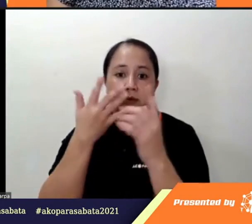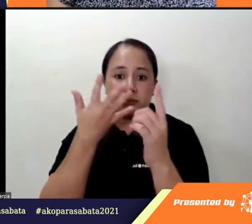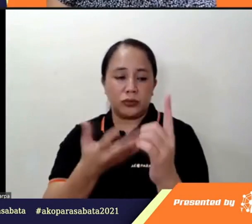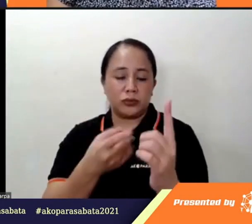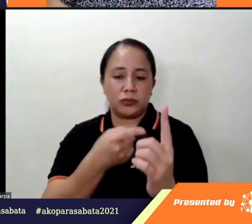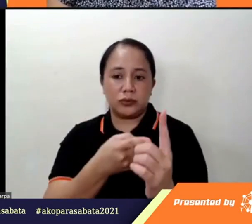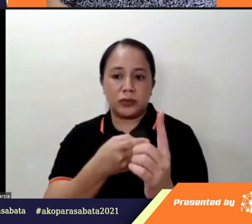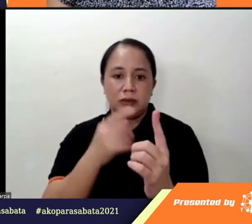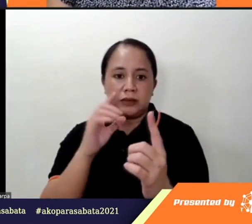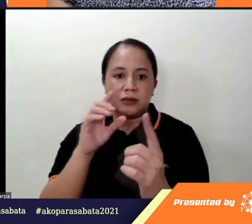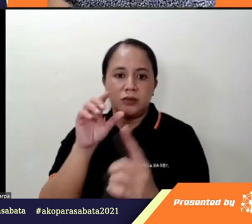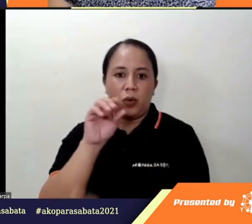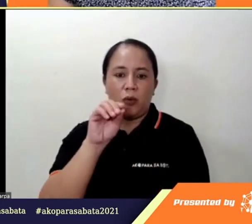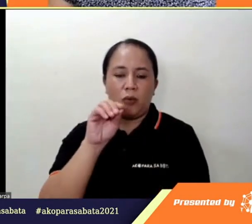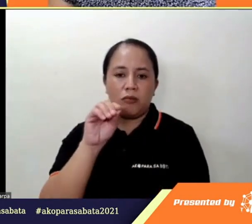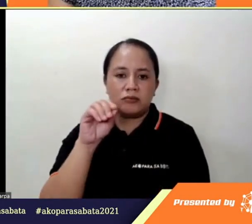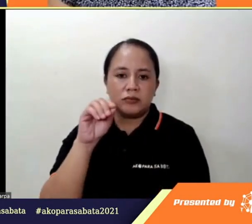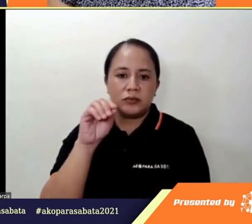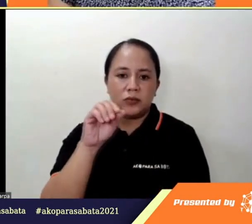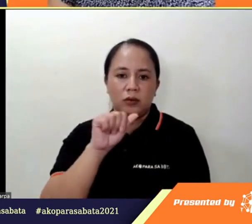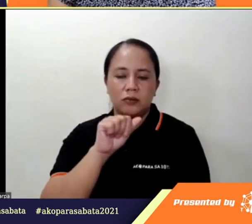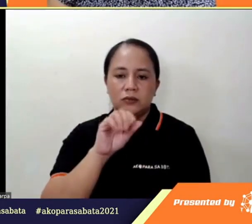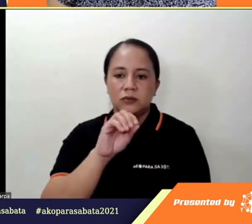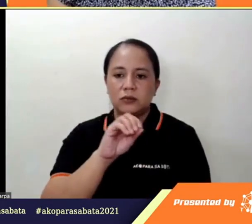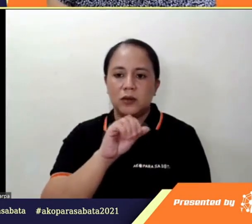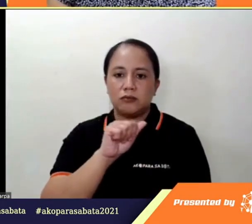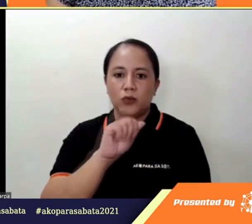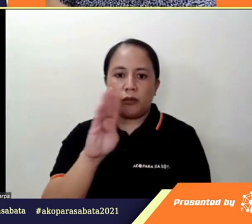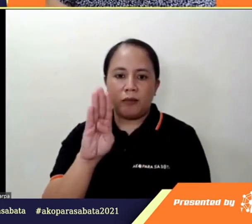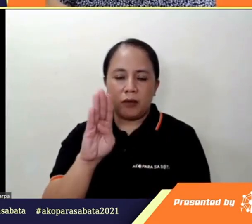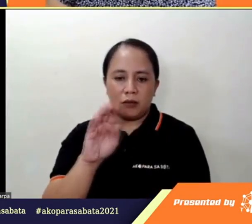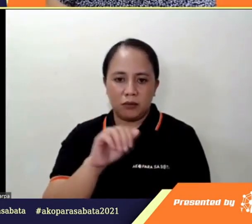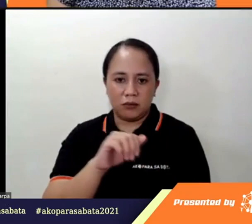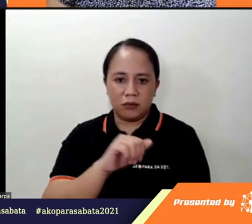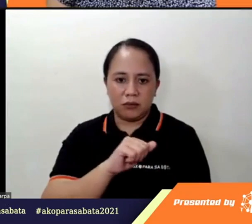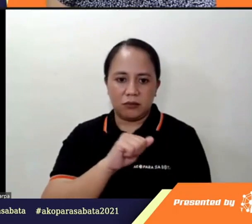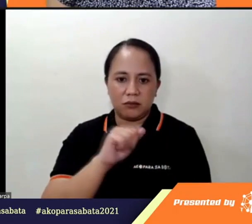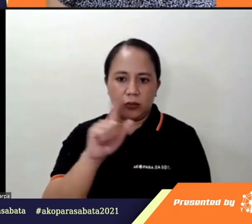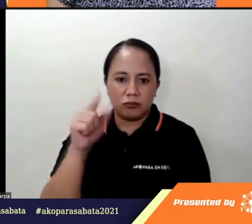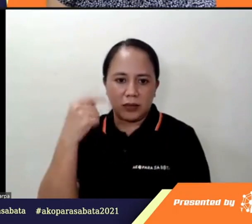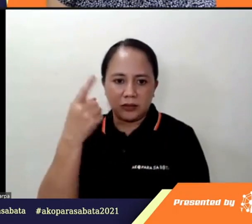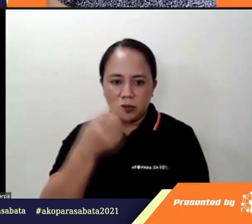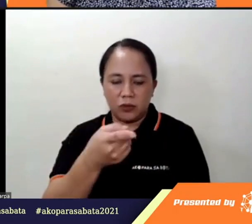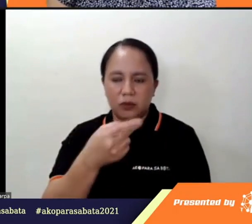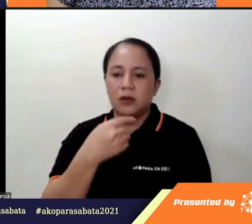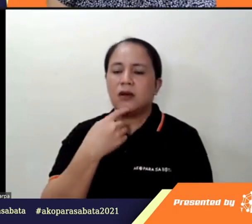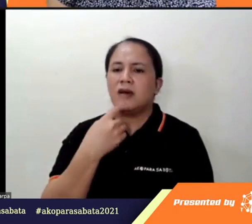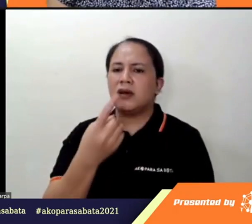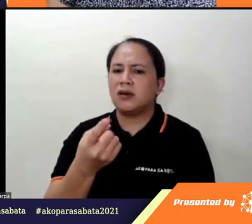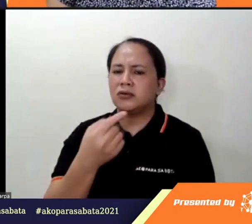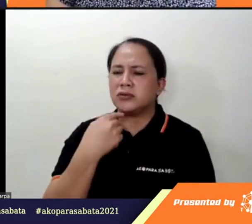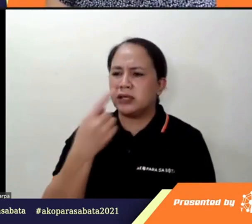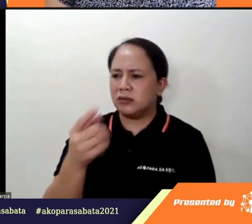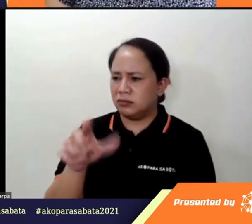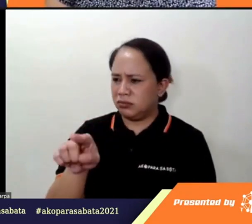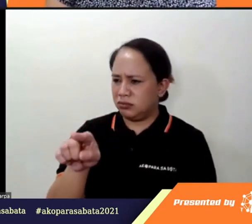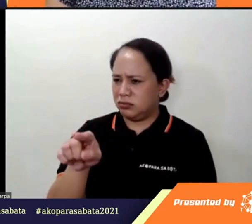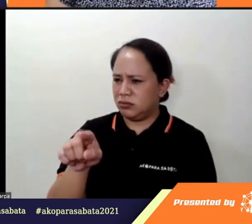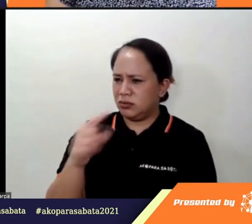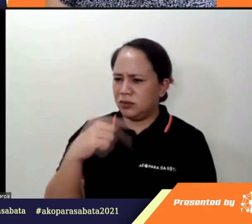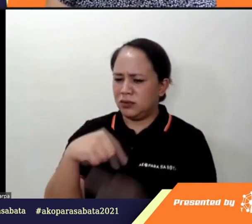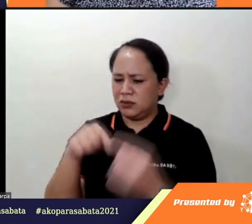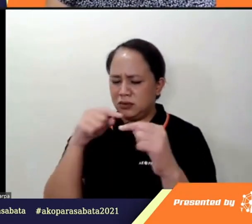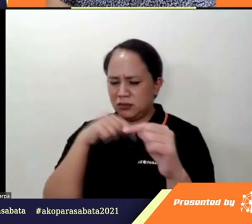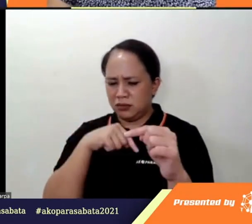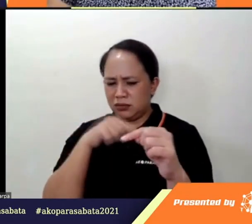is abnormal. You know, because that really, you know, in that range, people travel back and